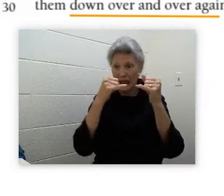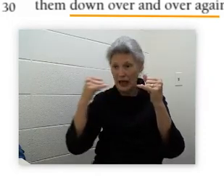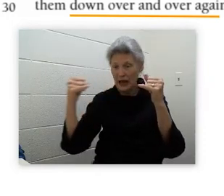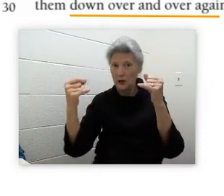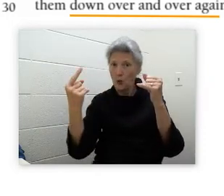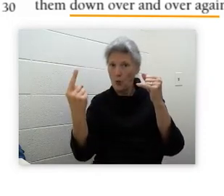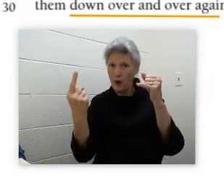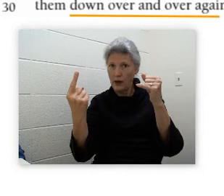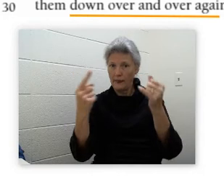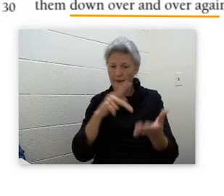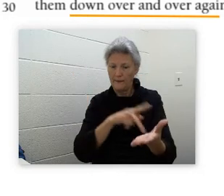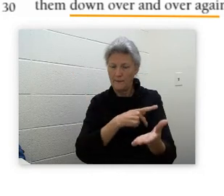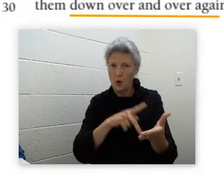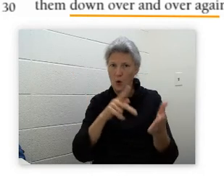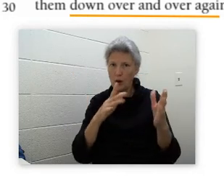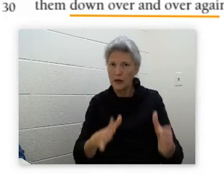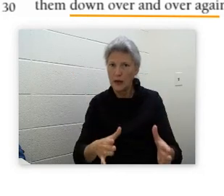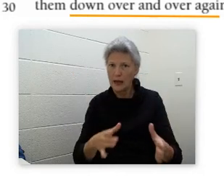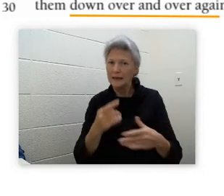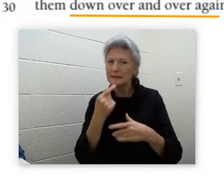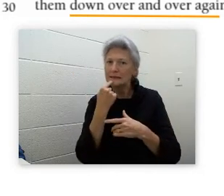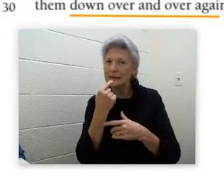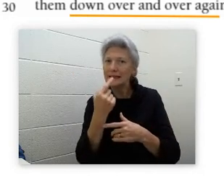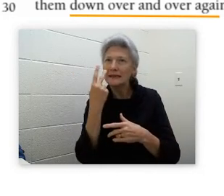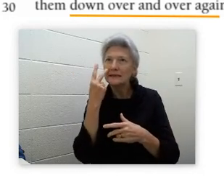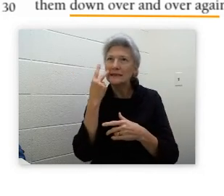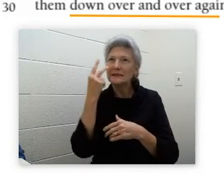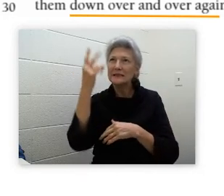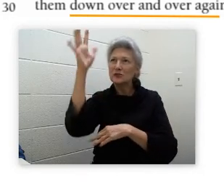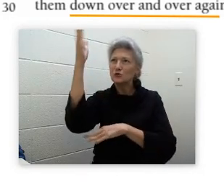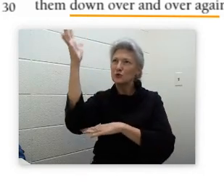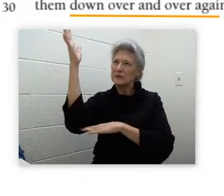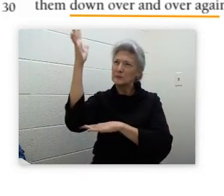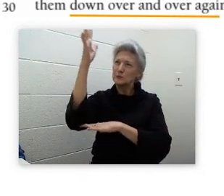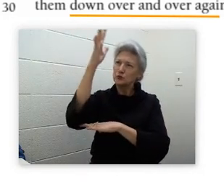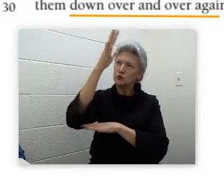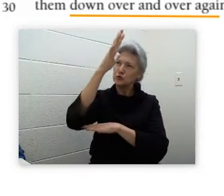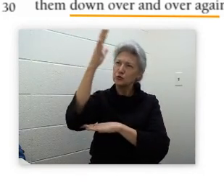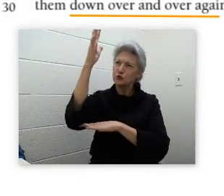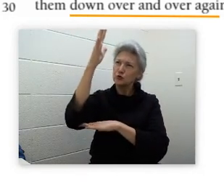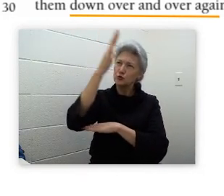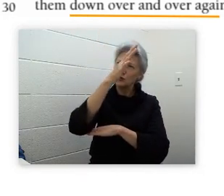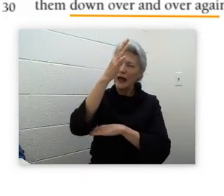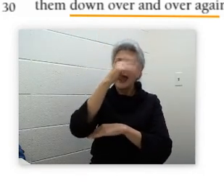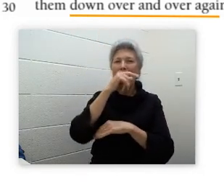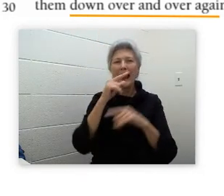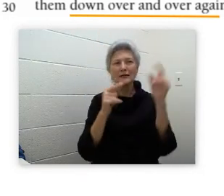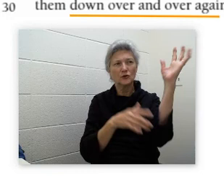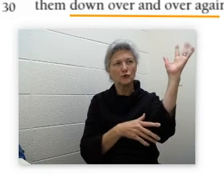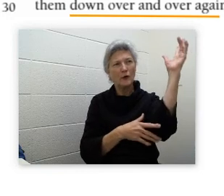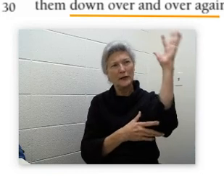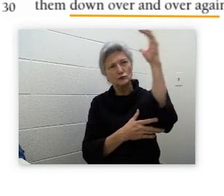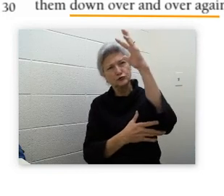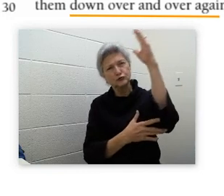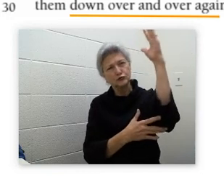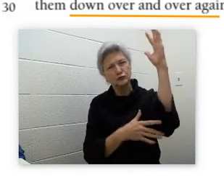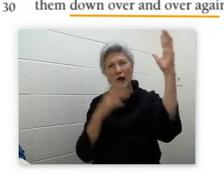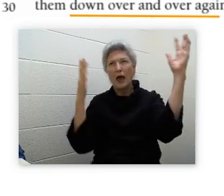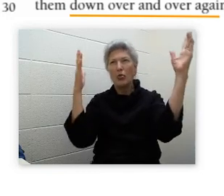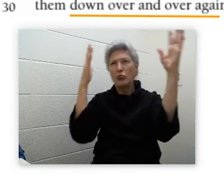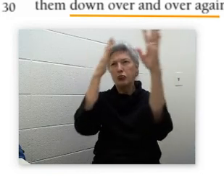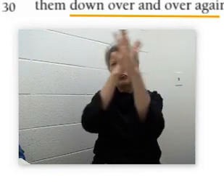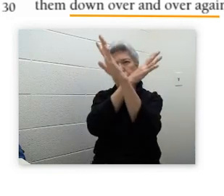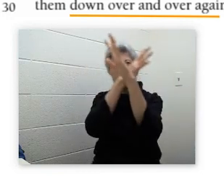that he sees birches or these trees bend to the left and right. So I'm already